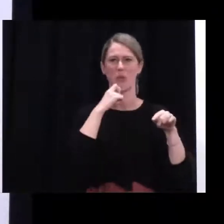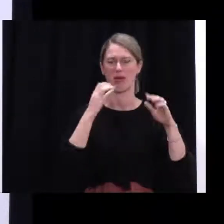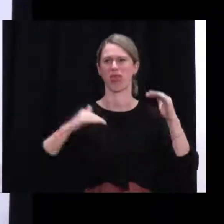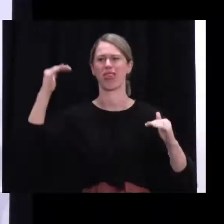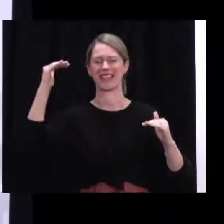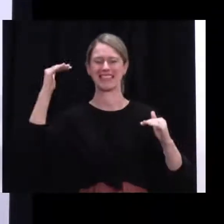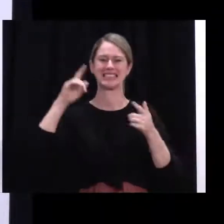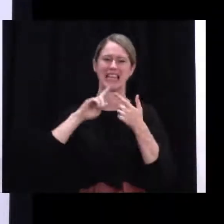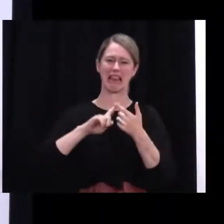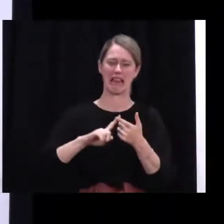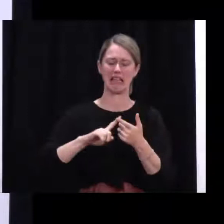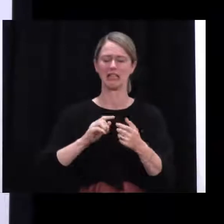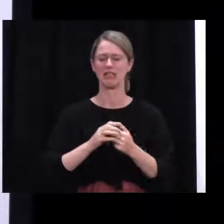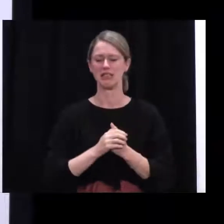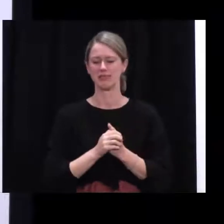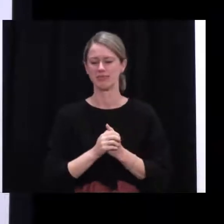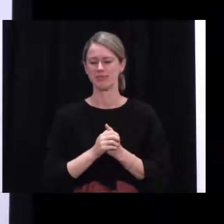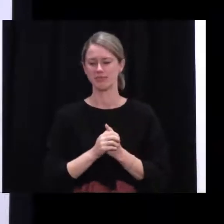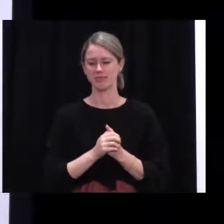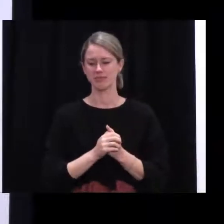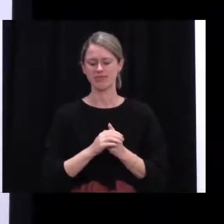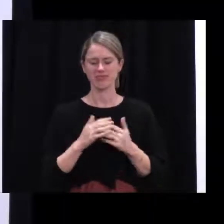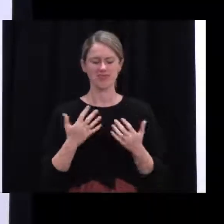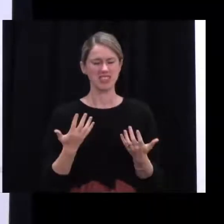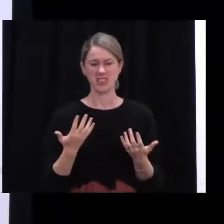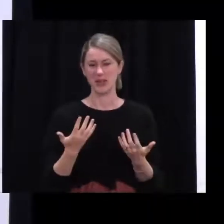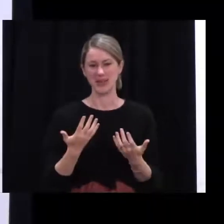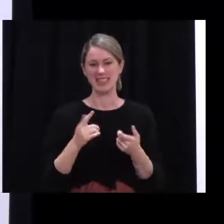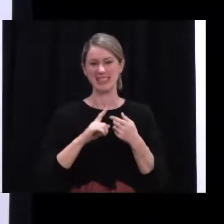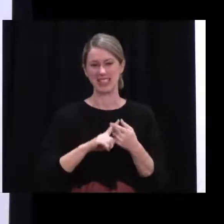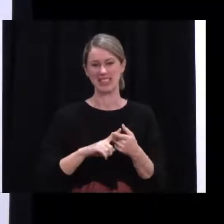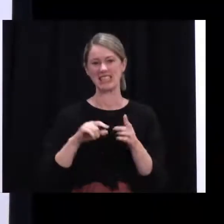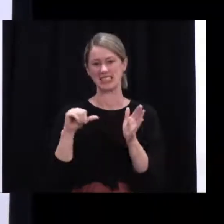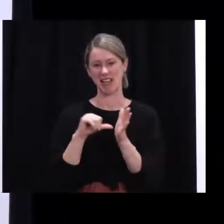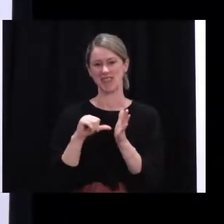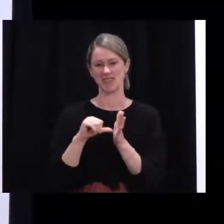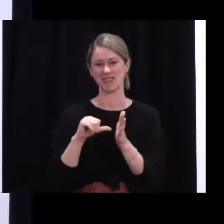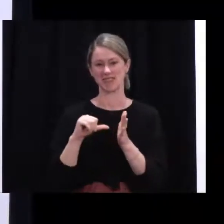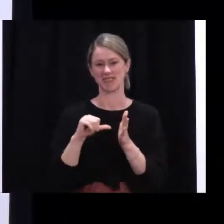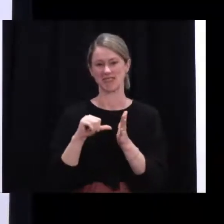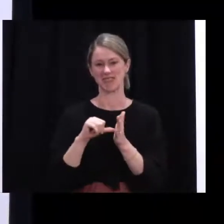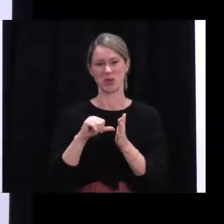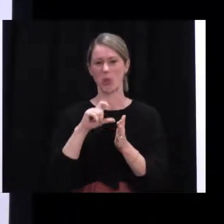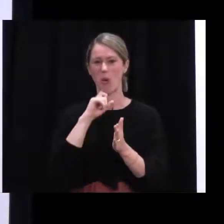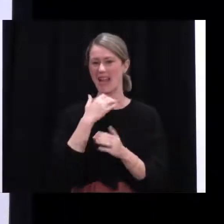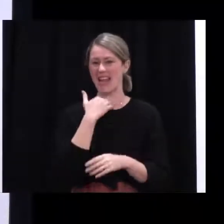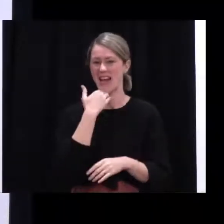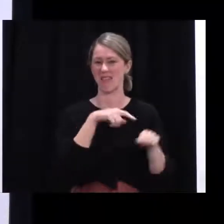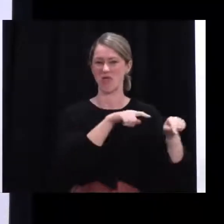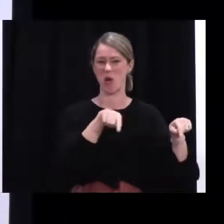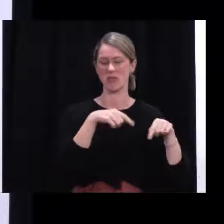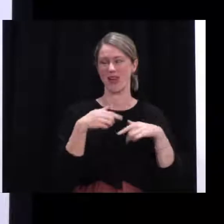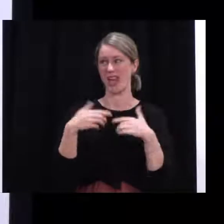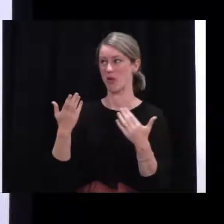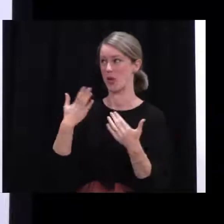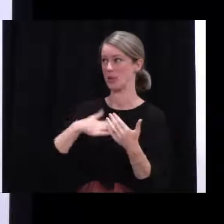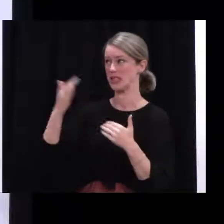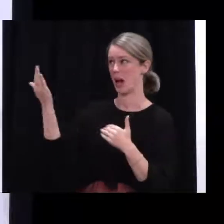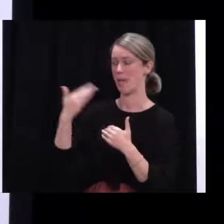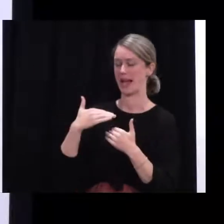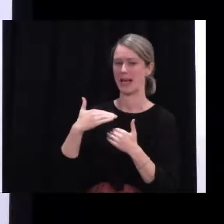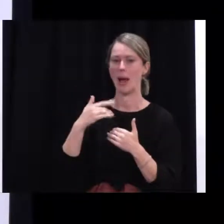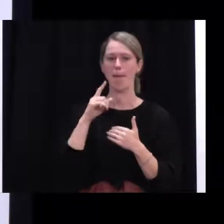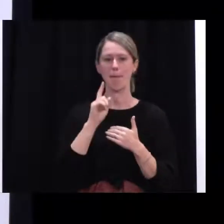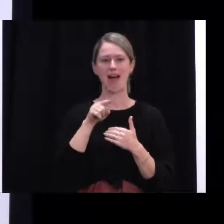and in periods of high demand, it is still going to be the case that we won't have rooms for everybody that wants to come home. But